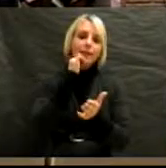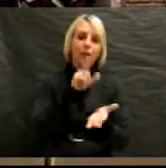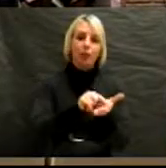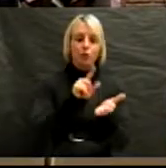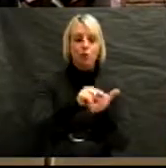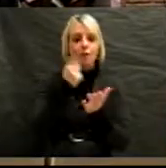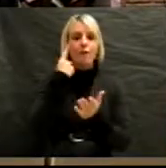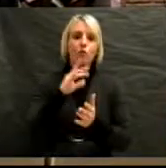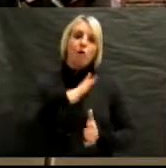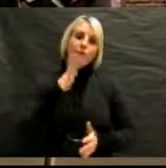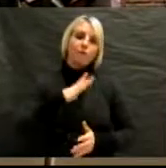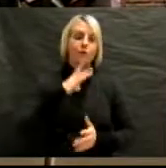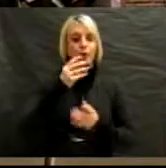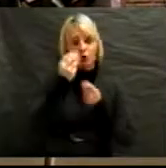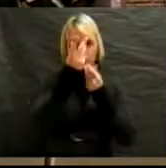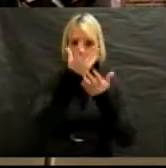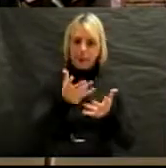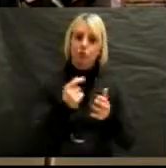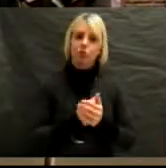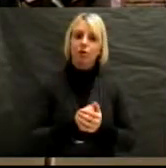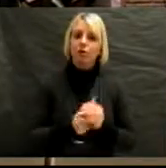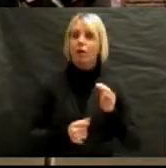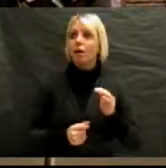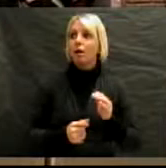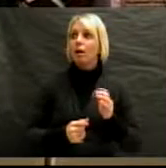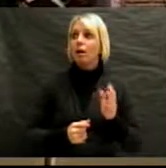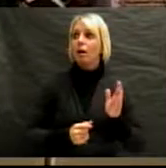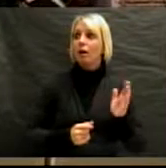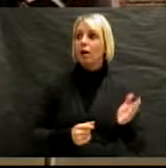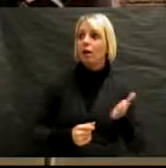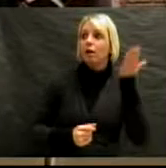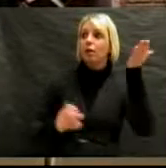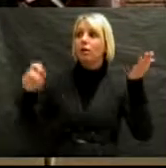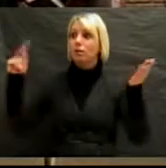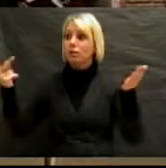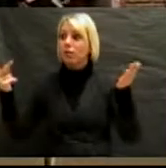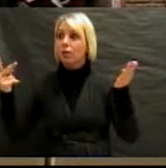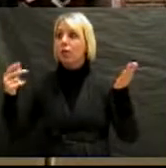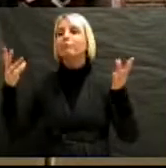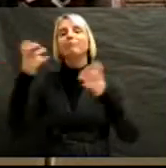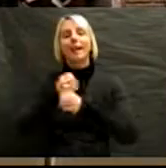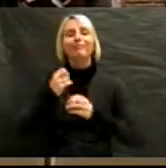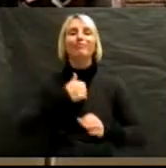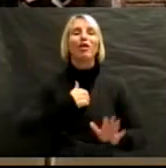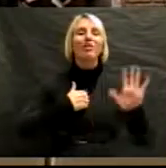Thank you, sorry, I'm just track. Any further discussion on this item?